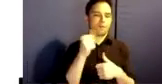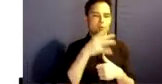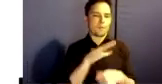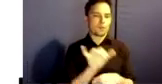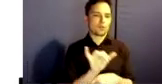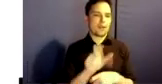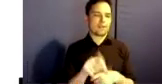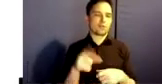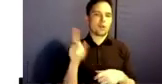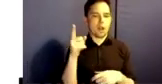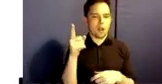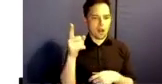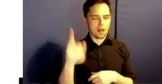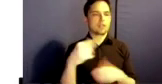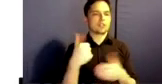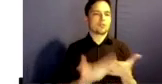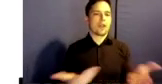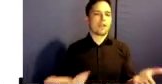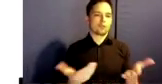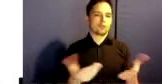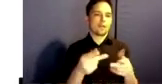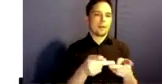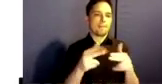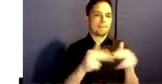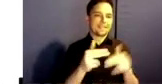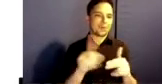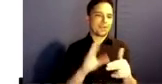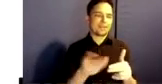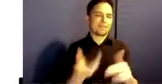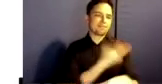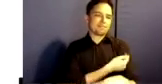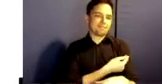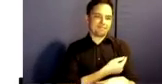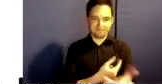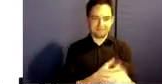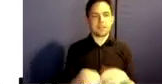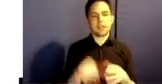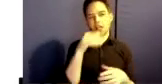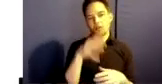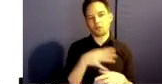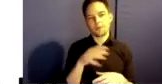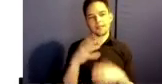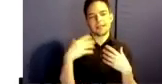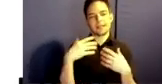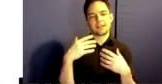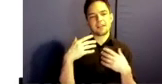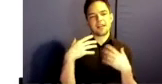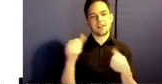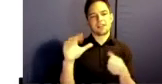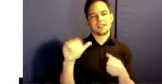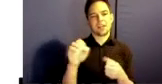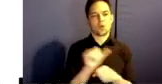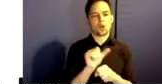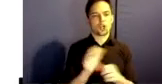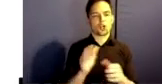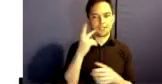the facilities to deliver the vaccine. And talking about female health workers, we saw how much they